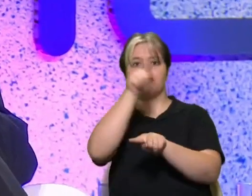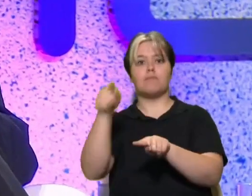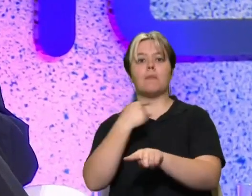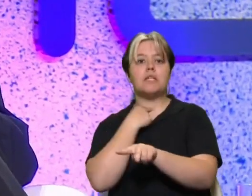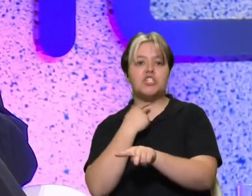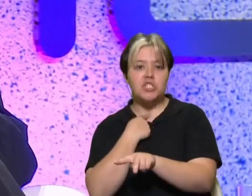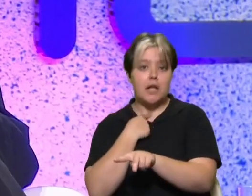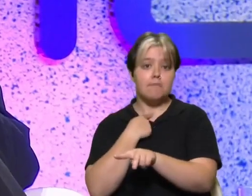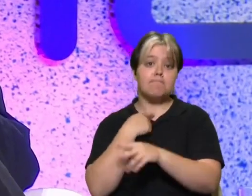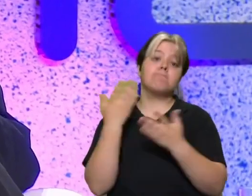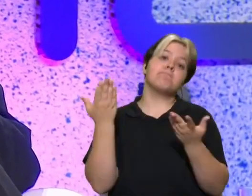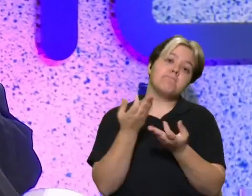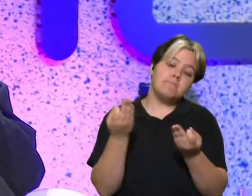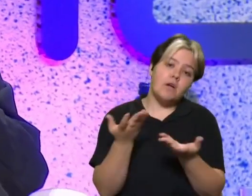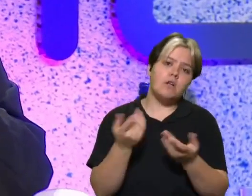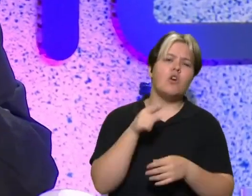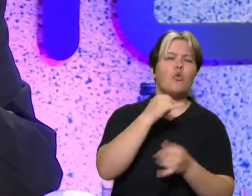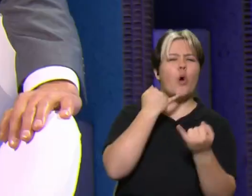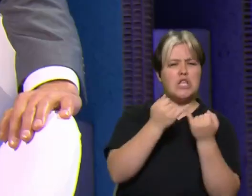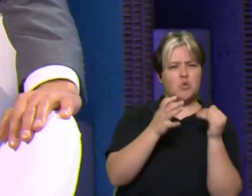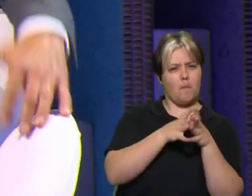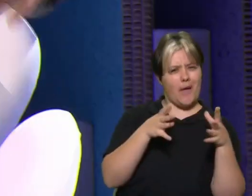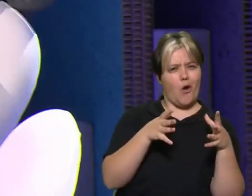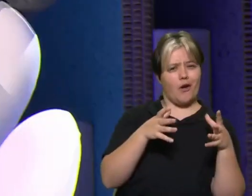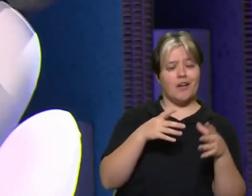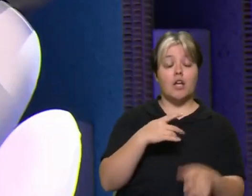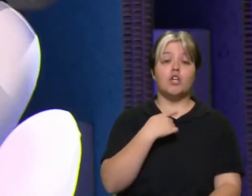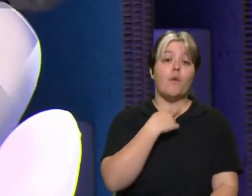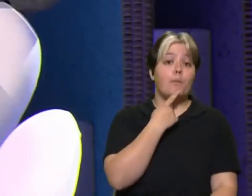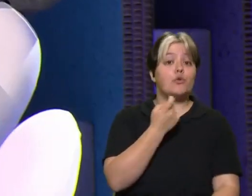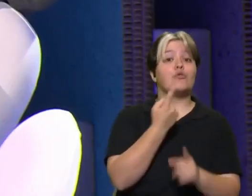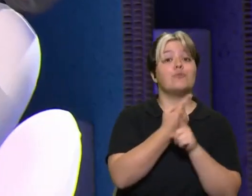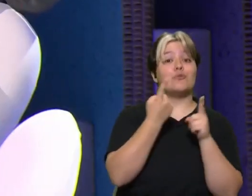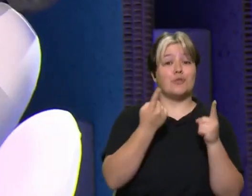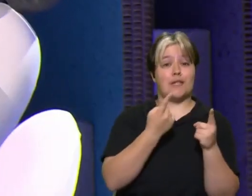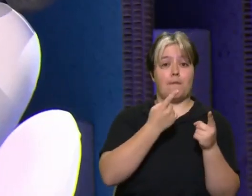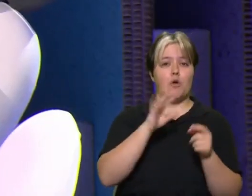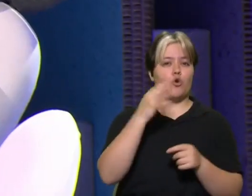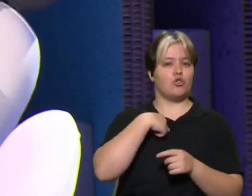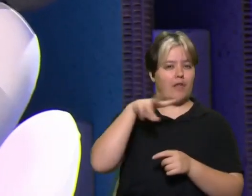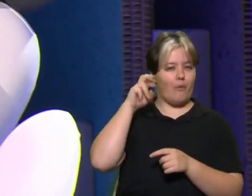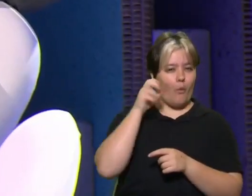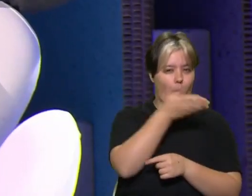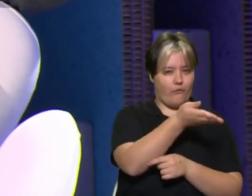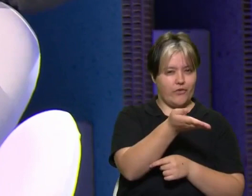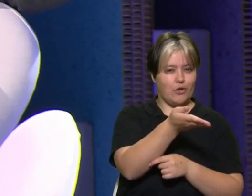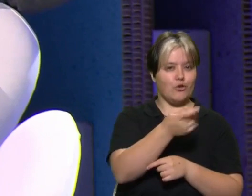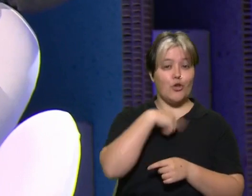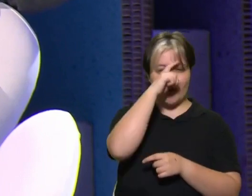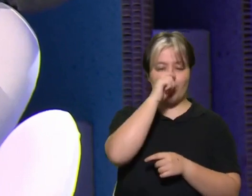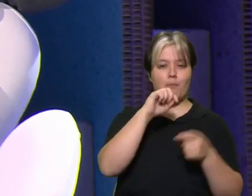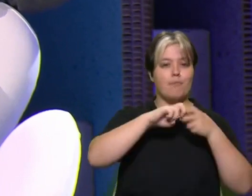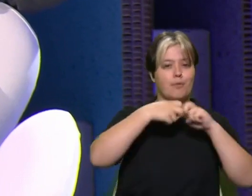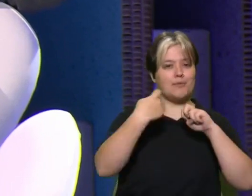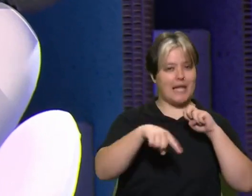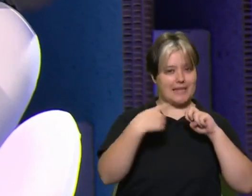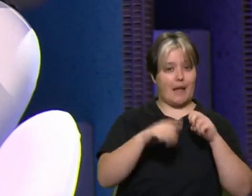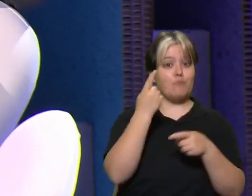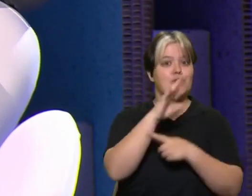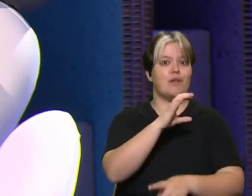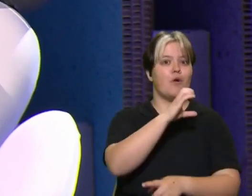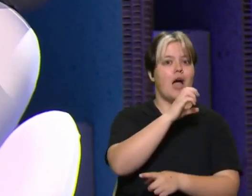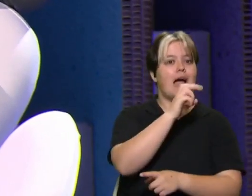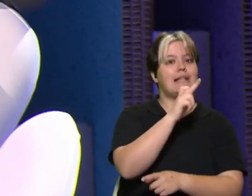and then to be able to trade them. Are the risks greater? I remember problems